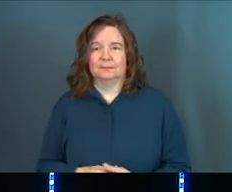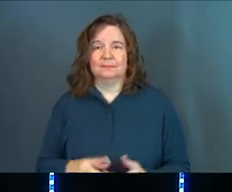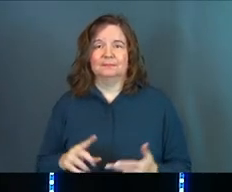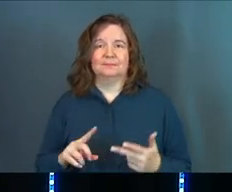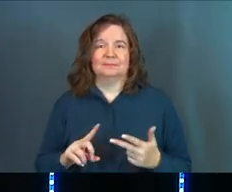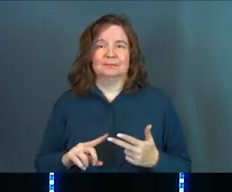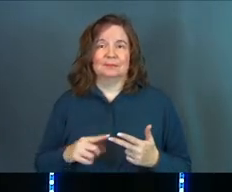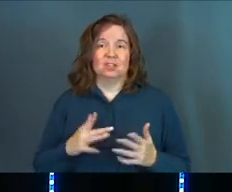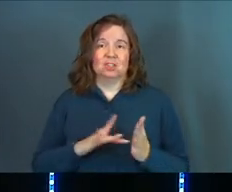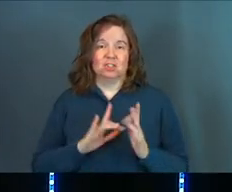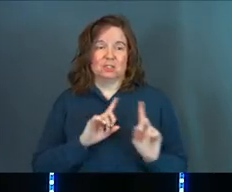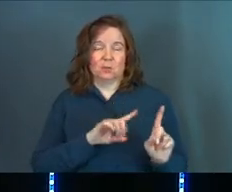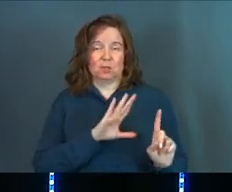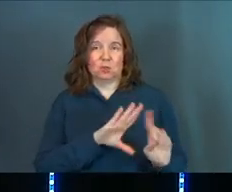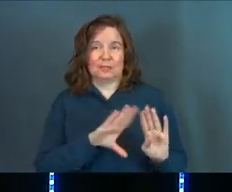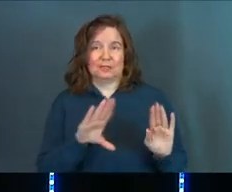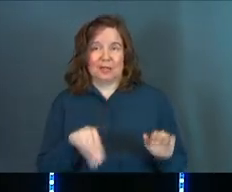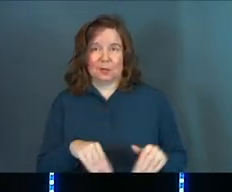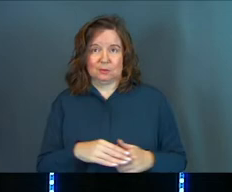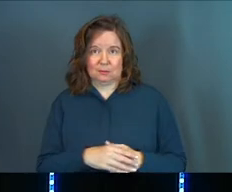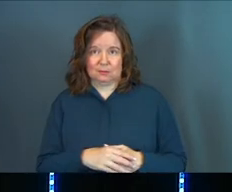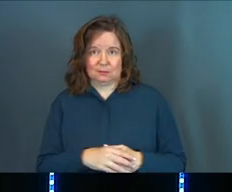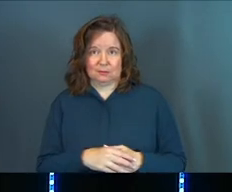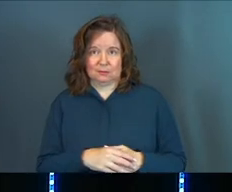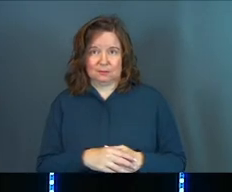Jesus went to his house.